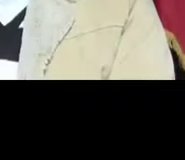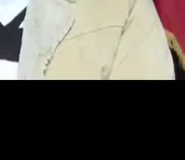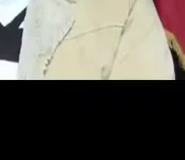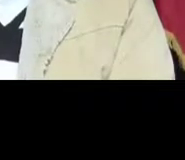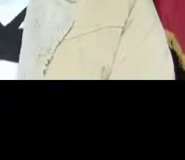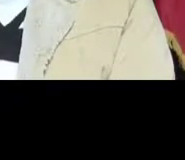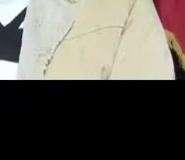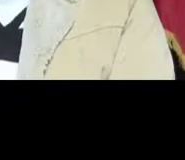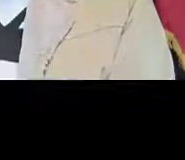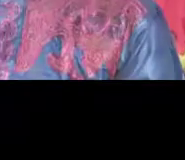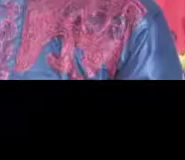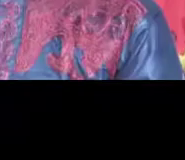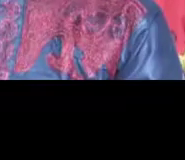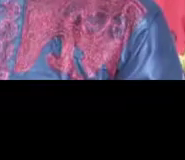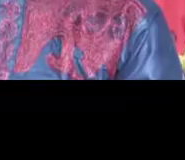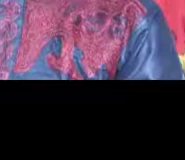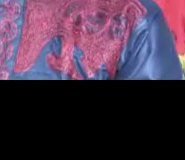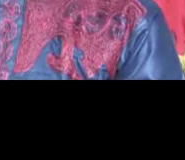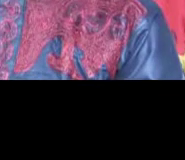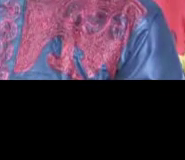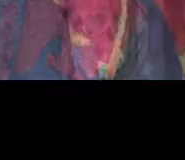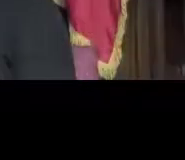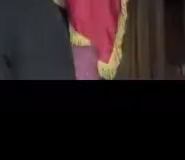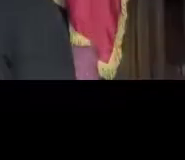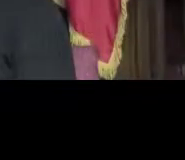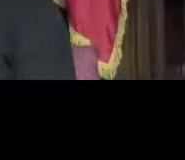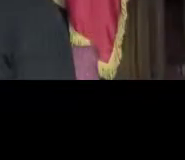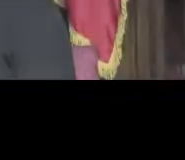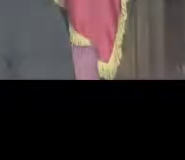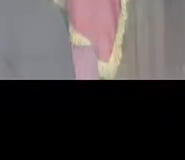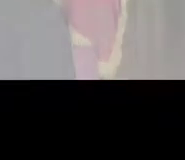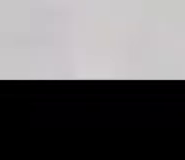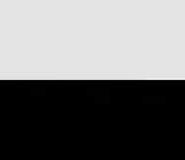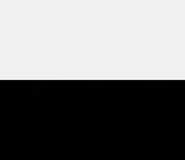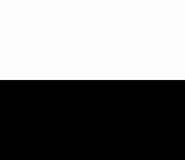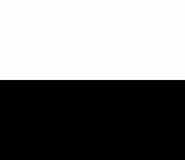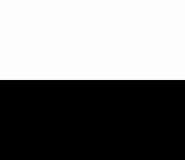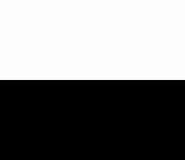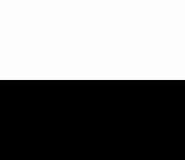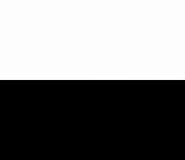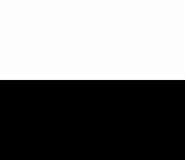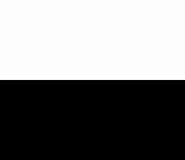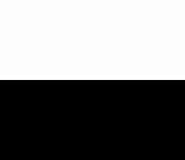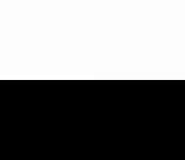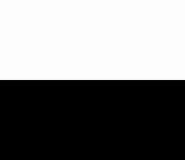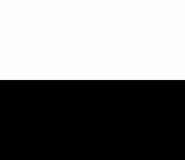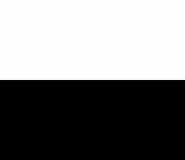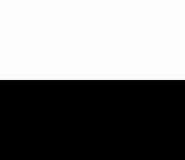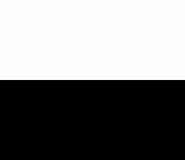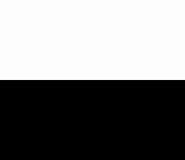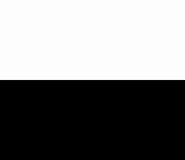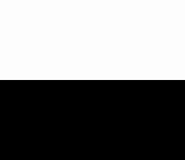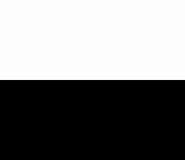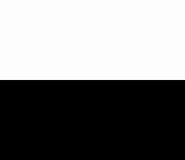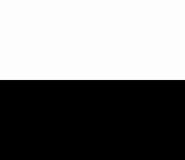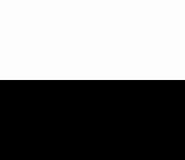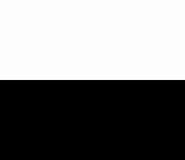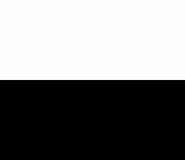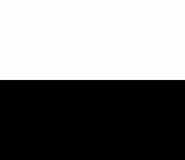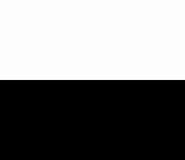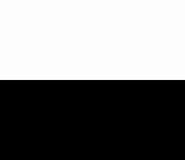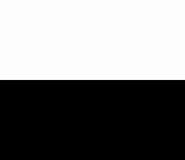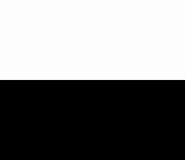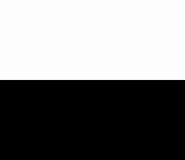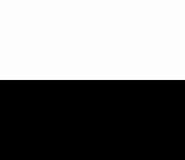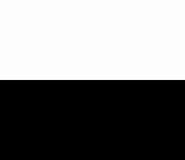me. For me. For me. We need your help now. Please help